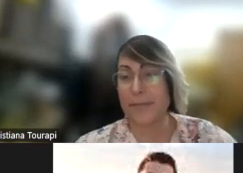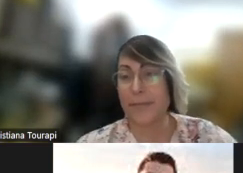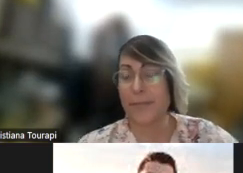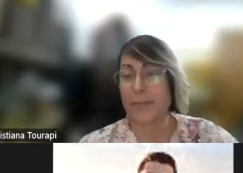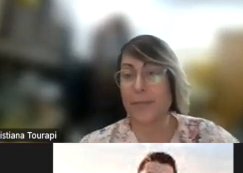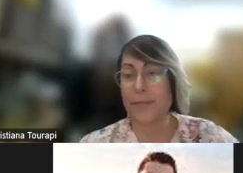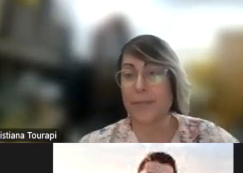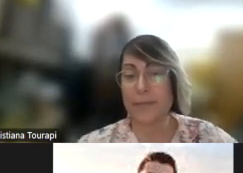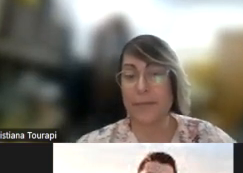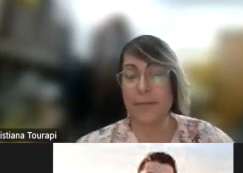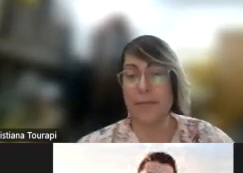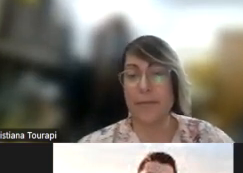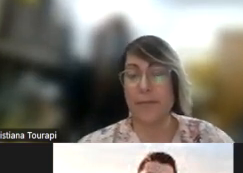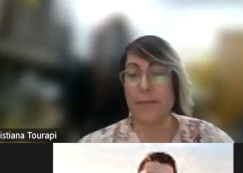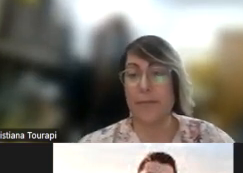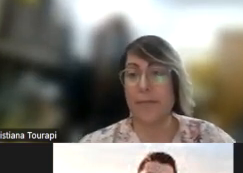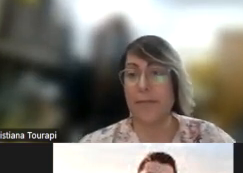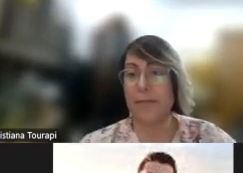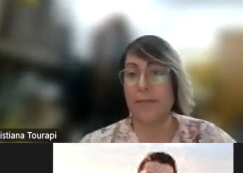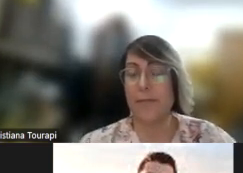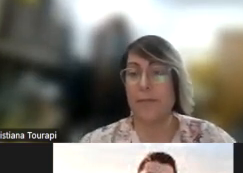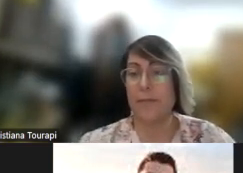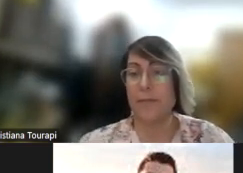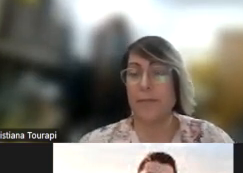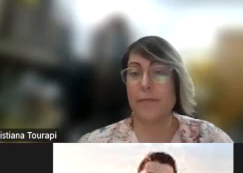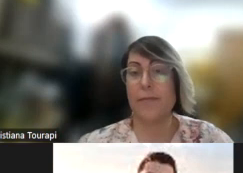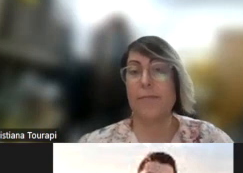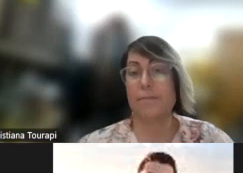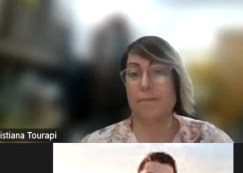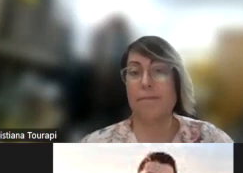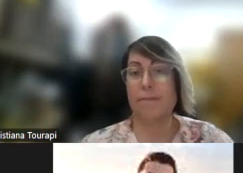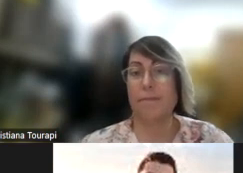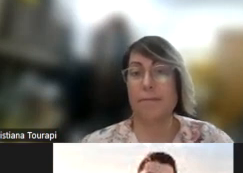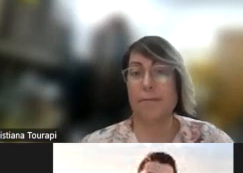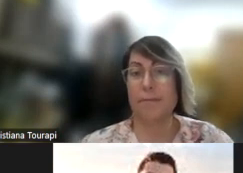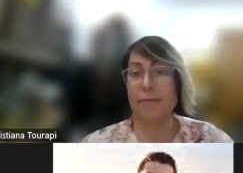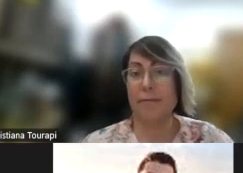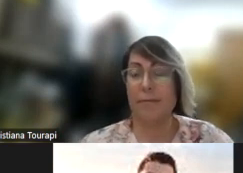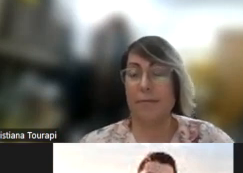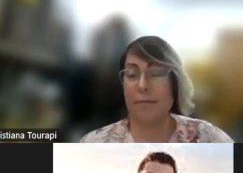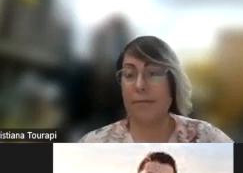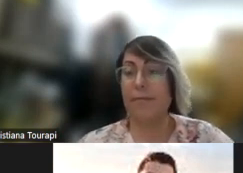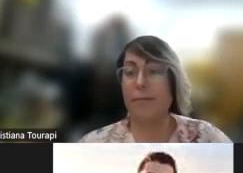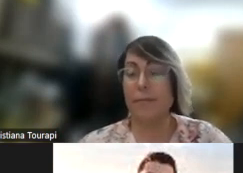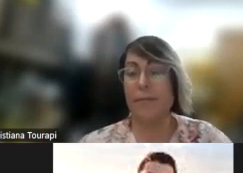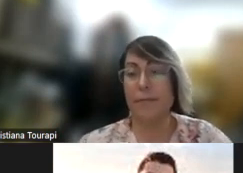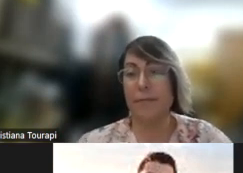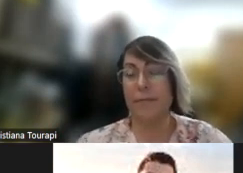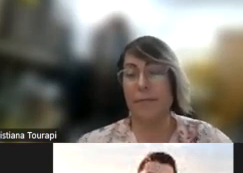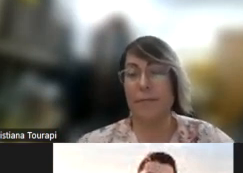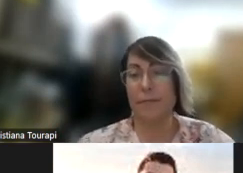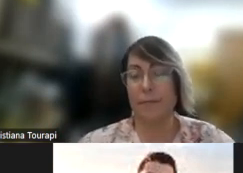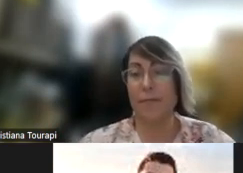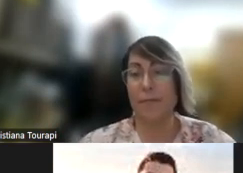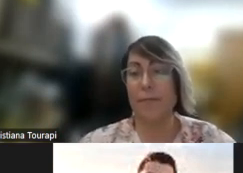also, Christiana, one of the examples that shows all the negative impacts, indirect in a way, of an invasive